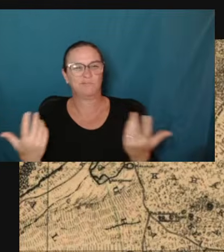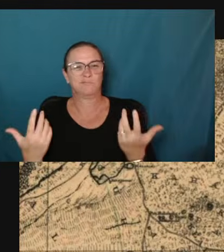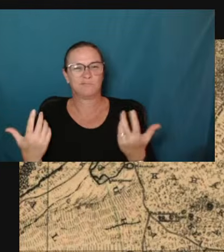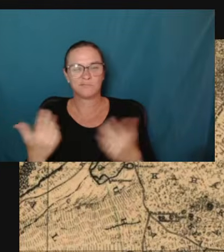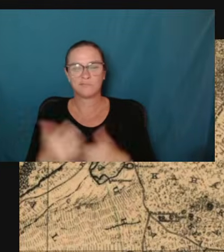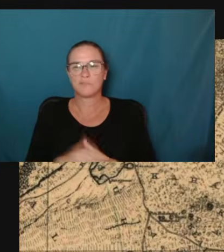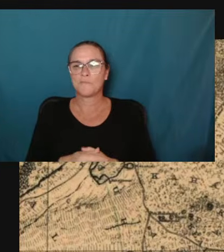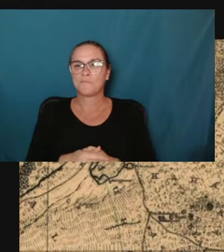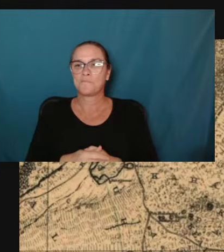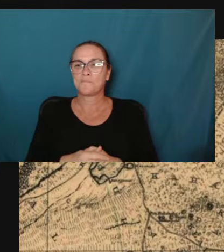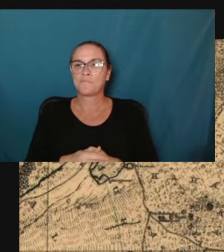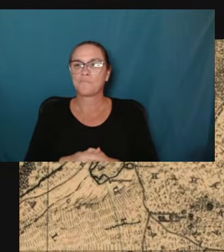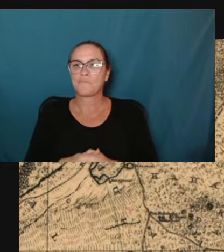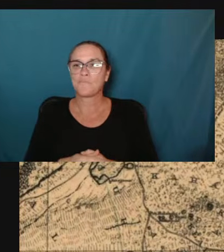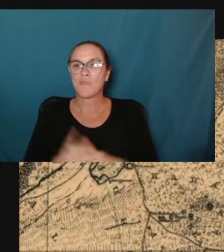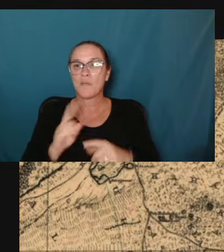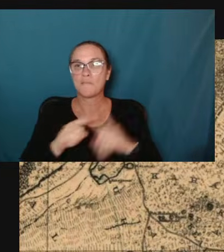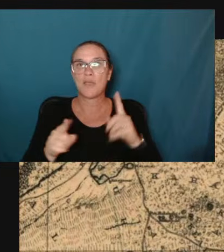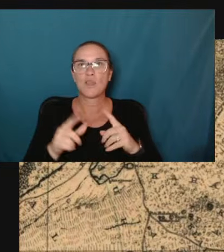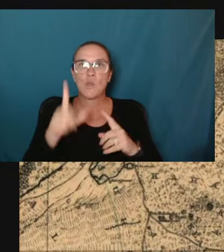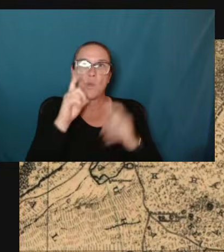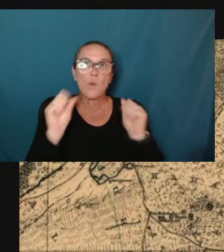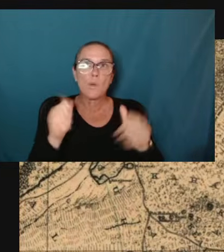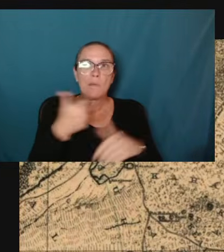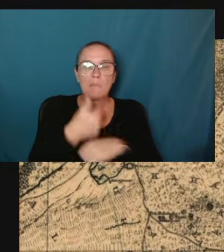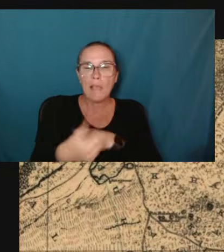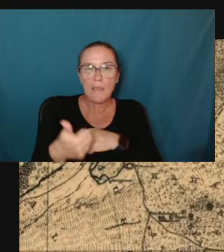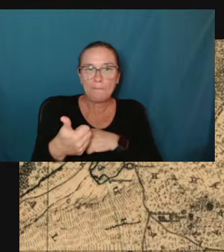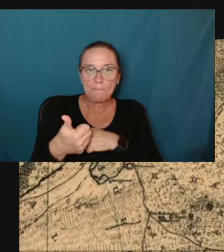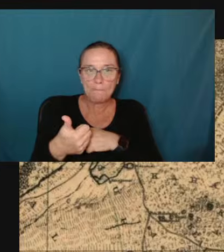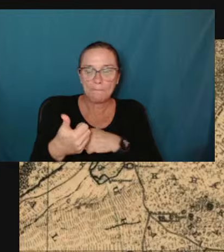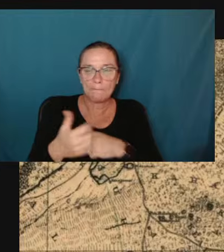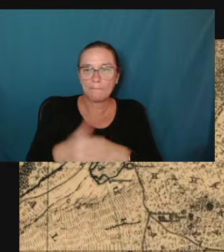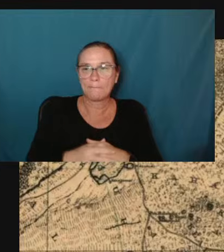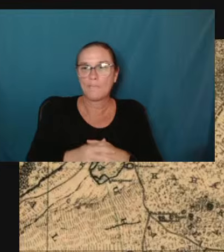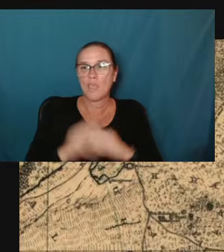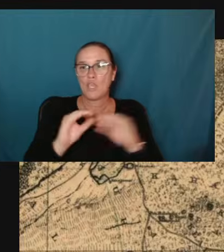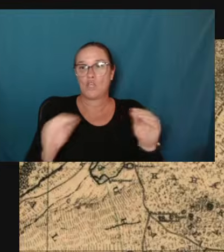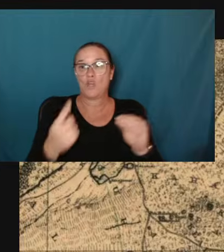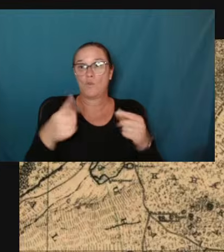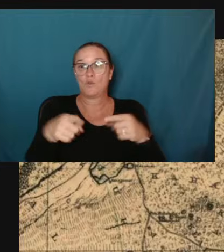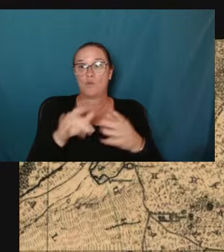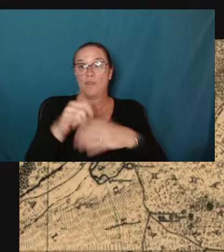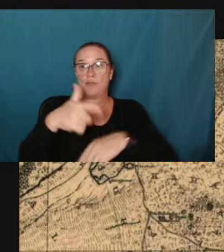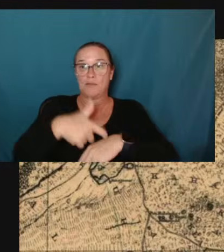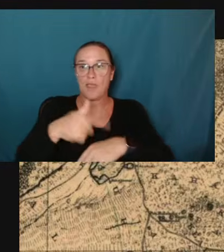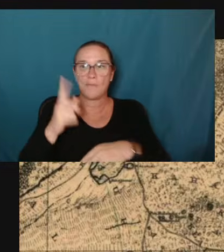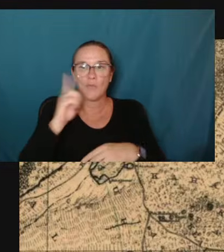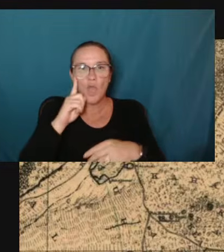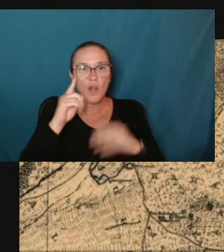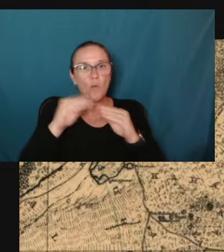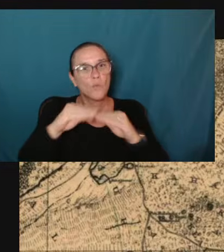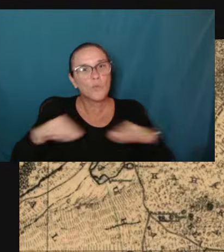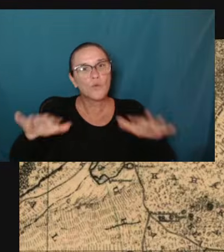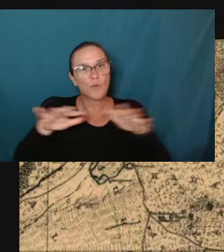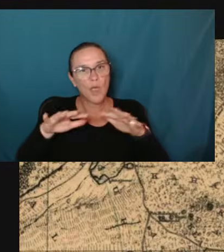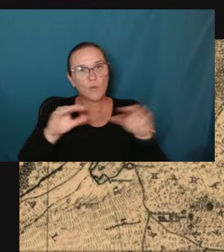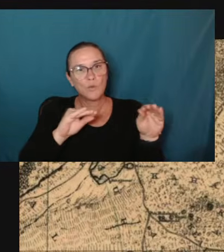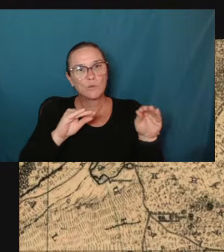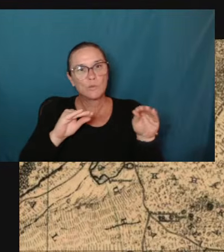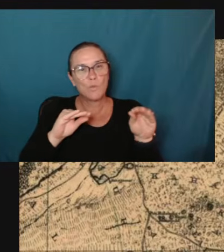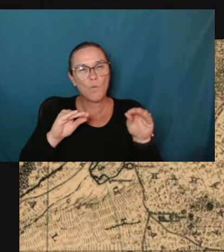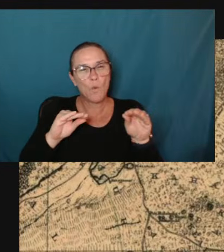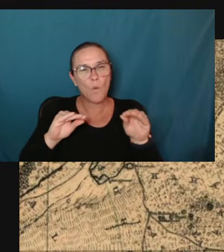okay. So, but you know, who can blame them? So nobody at that time was thinking that the ground was moving at such